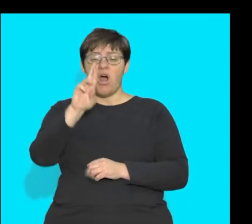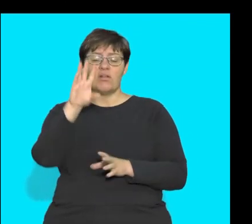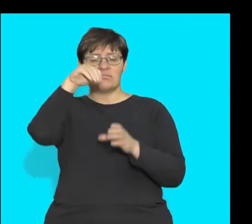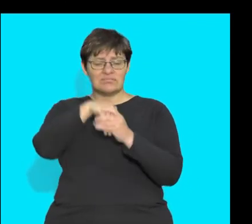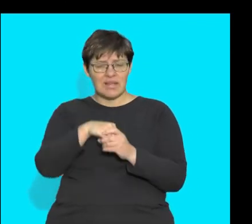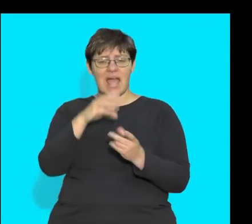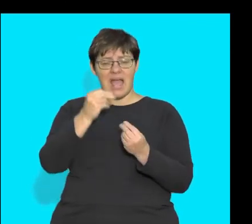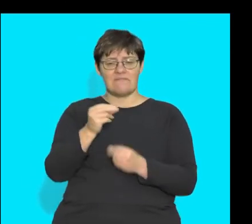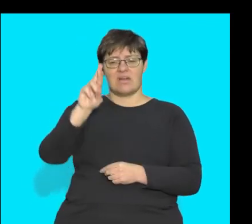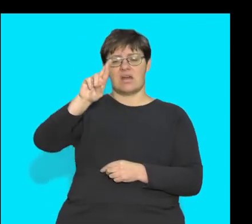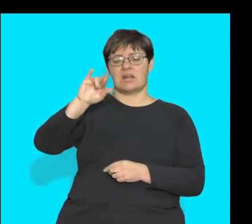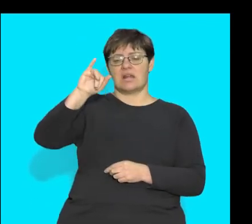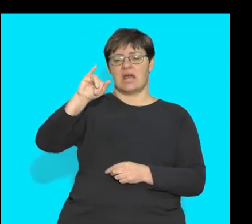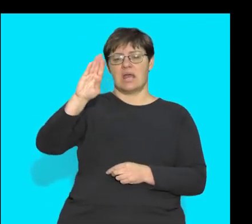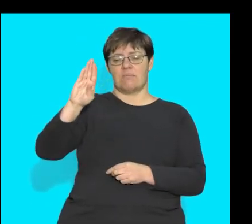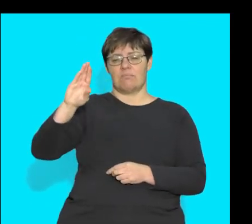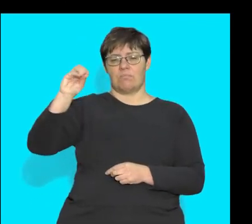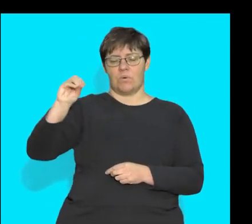called ribosomes.